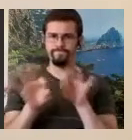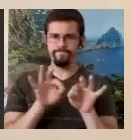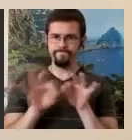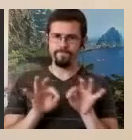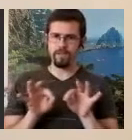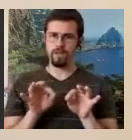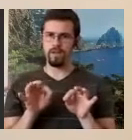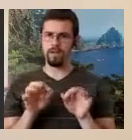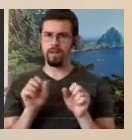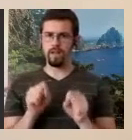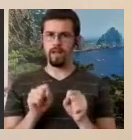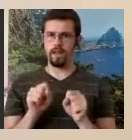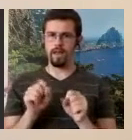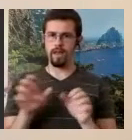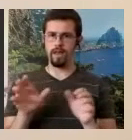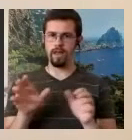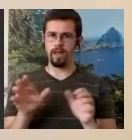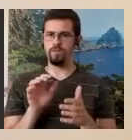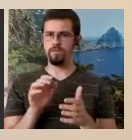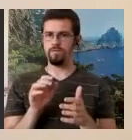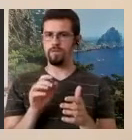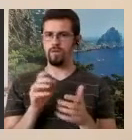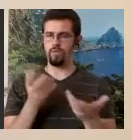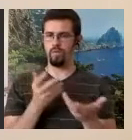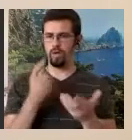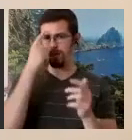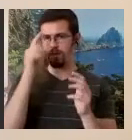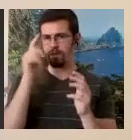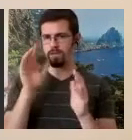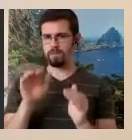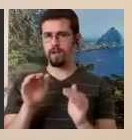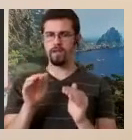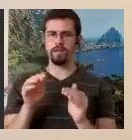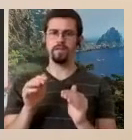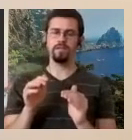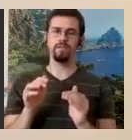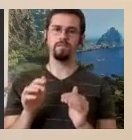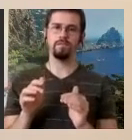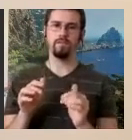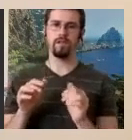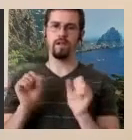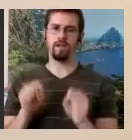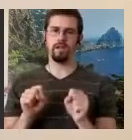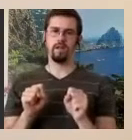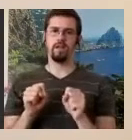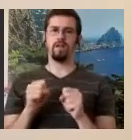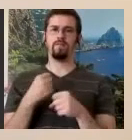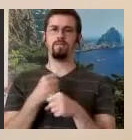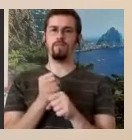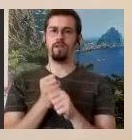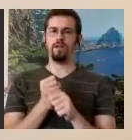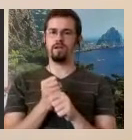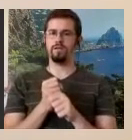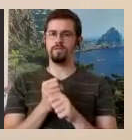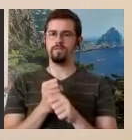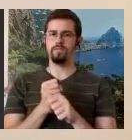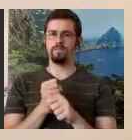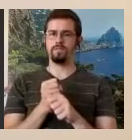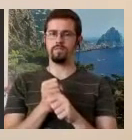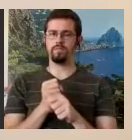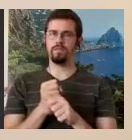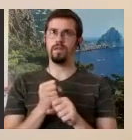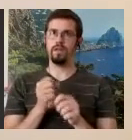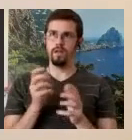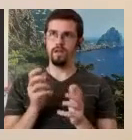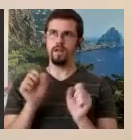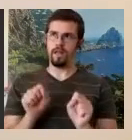would be a good next step to see how this can be applied and how it can be used, and to check and to